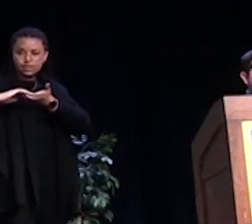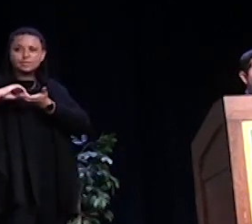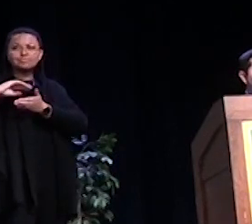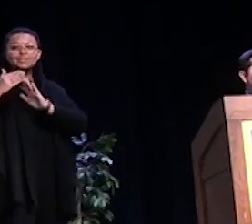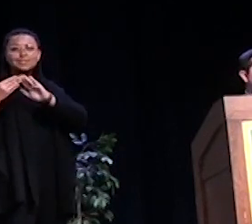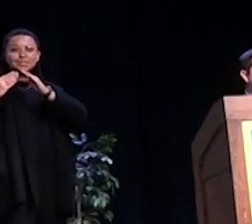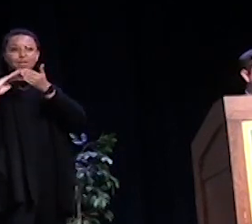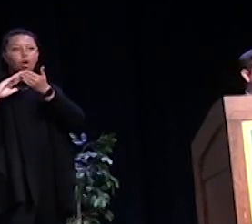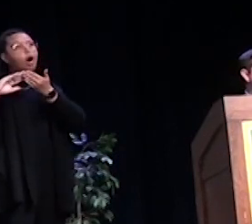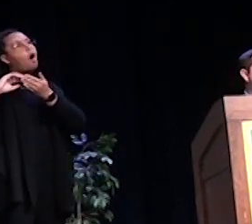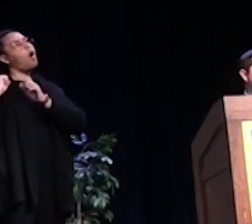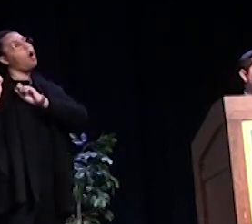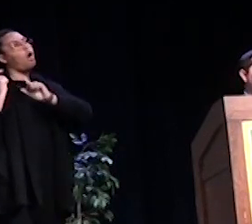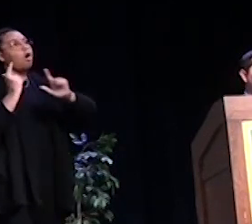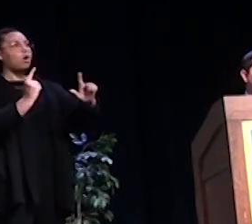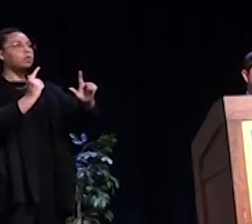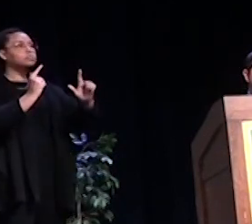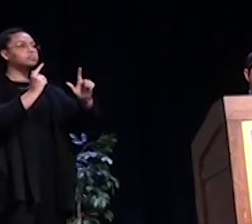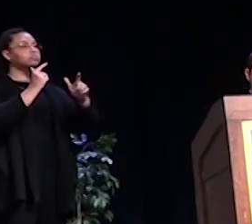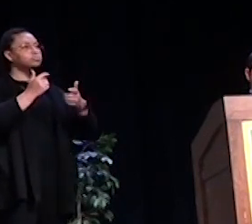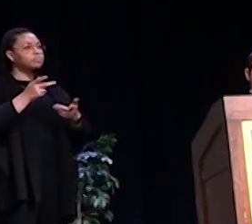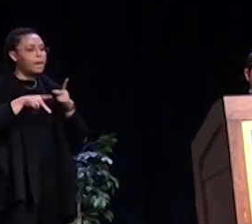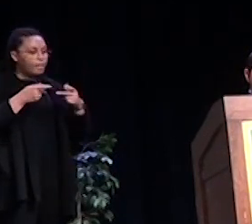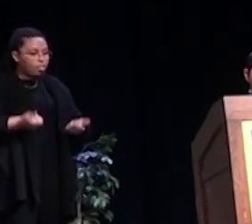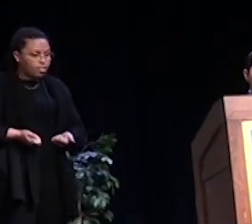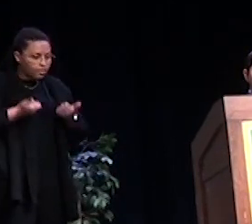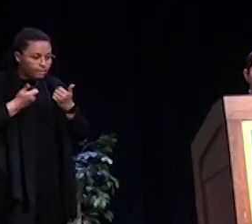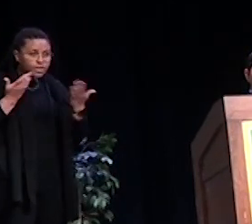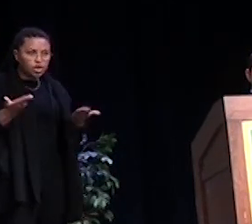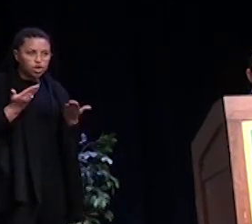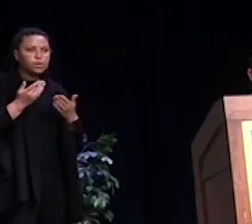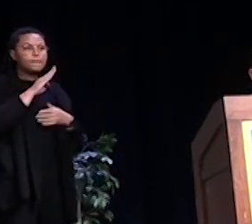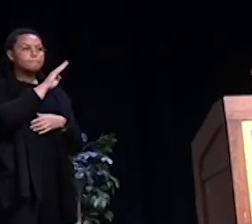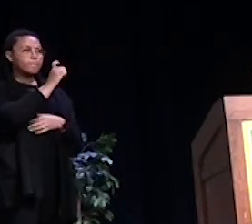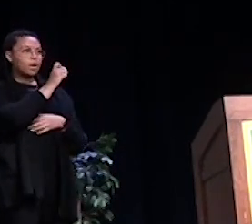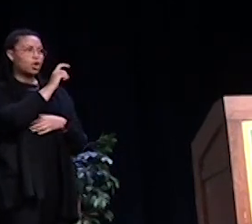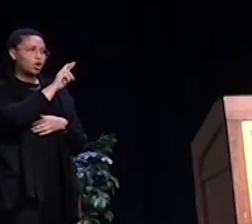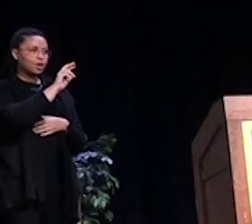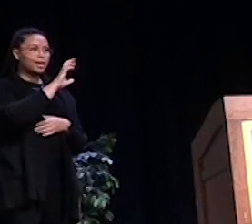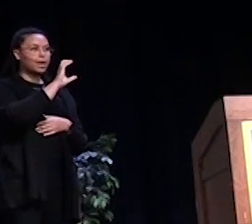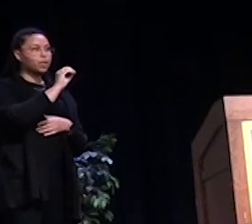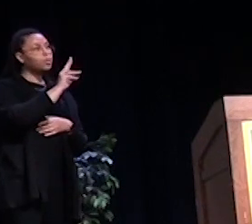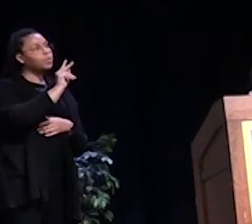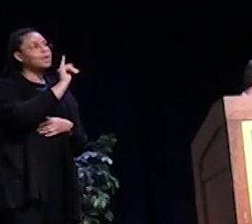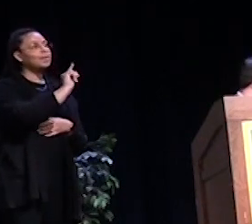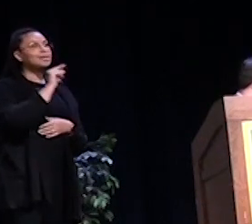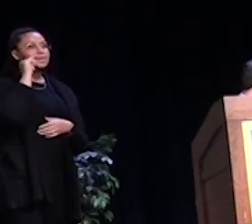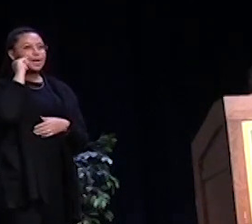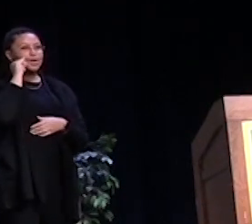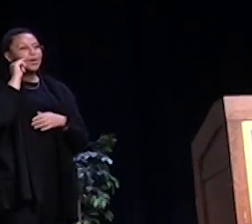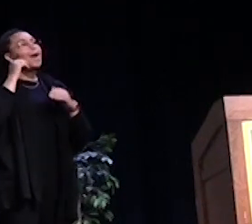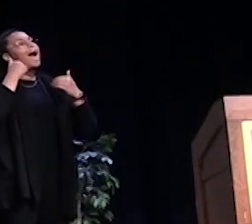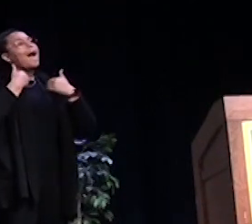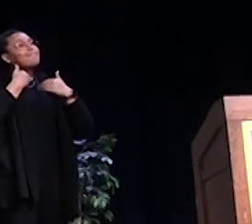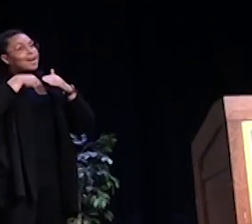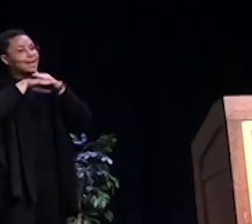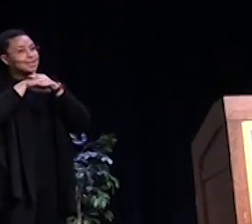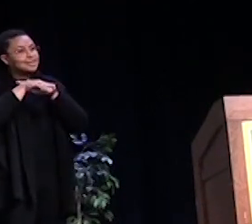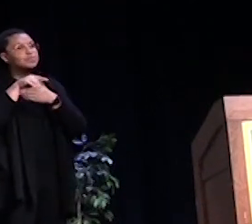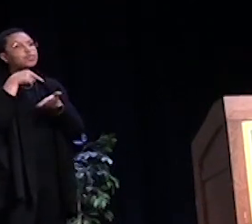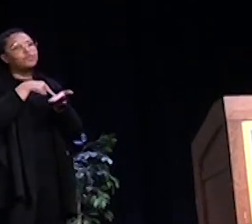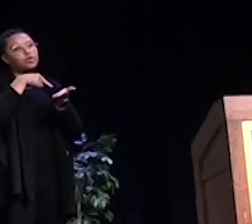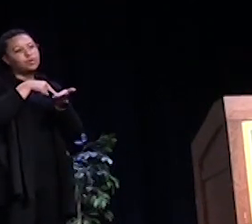that all residents of San Antonio and Bexar County have access to safe, decent, and affordable housing. Thank you very much.